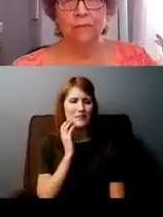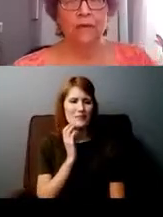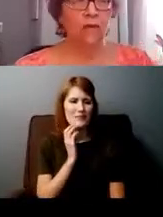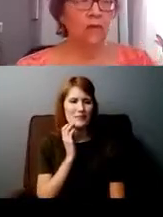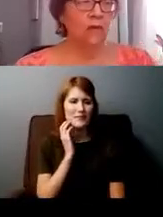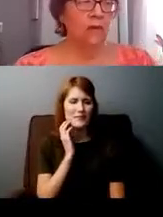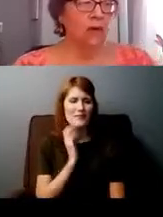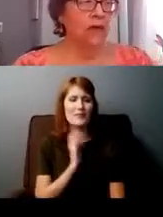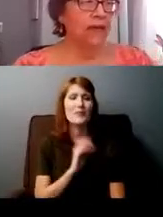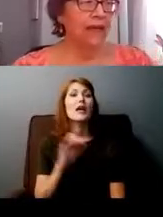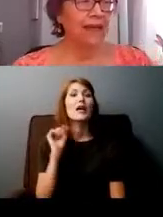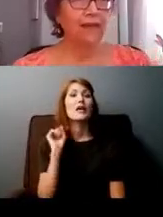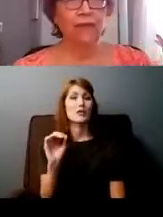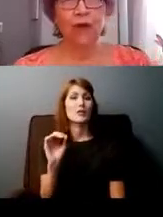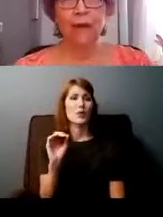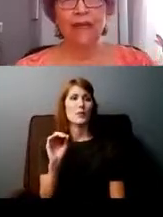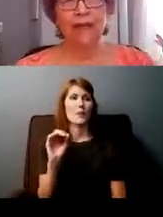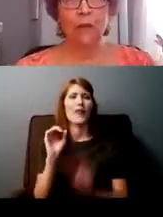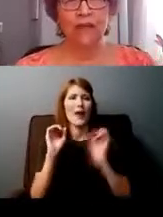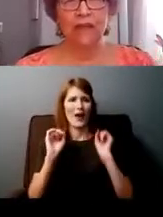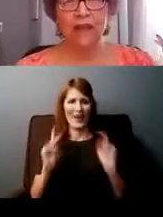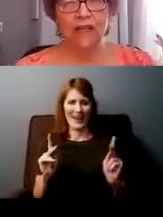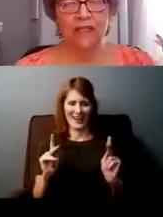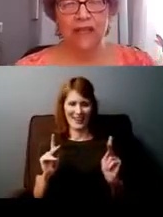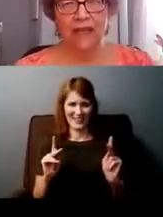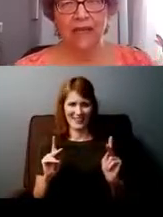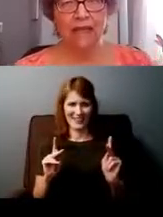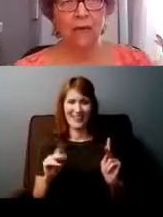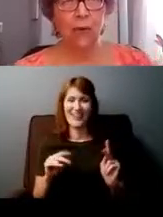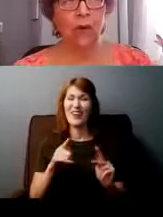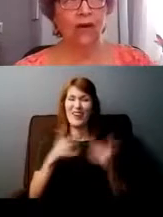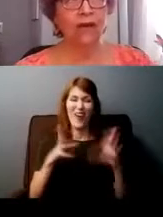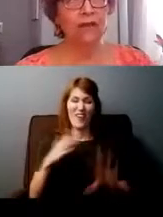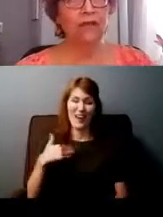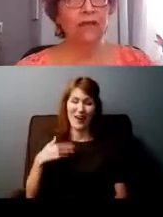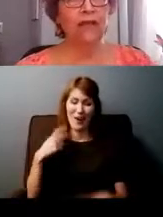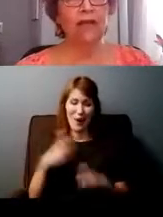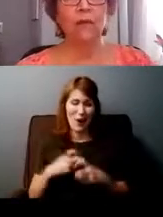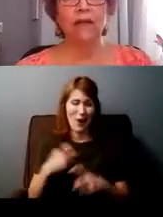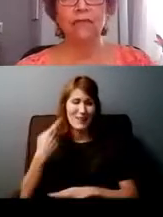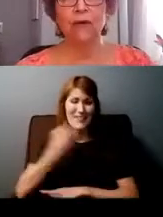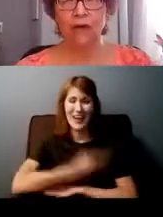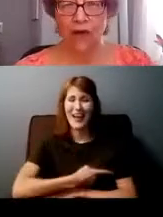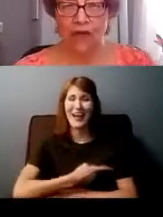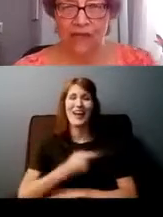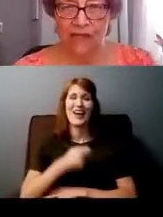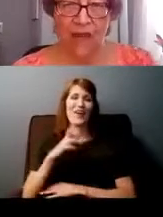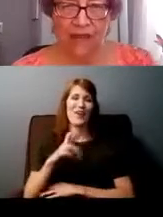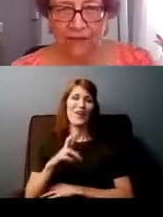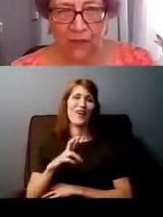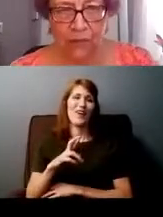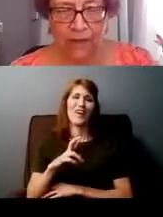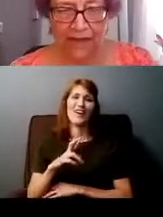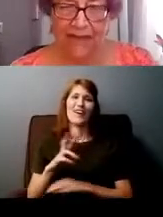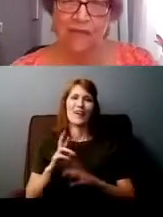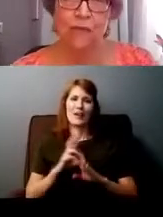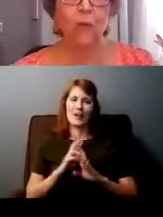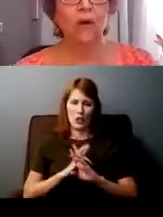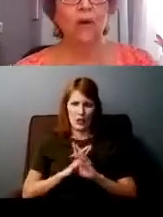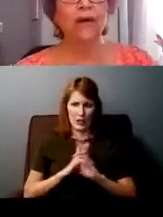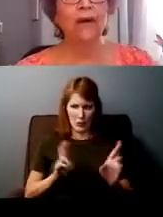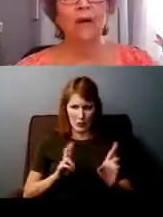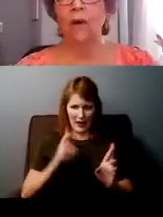So, okay, you've already had a really hard day, or you're getting ready for an onslaught of